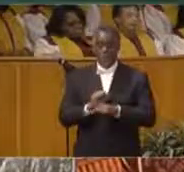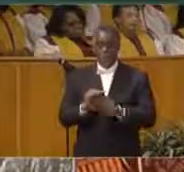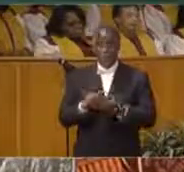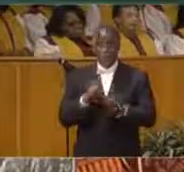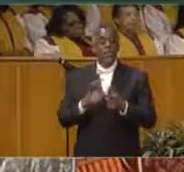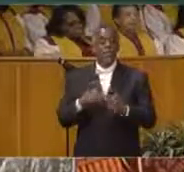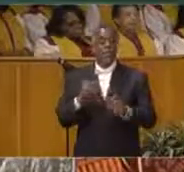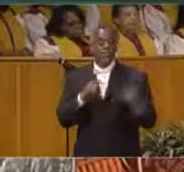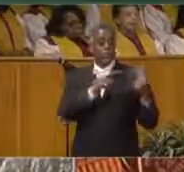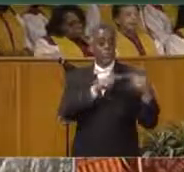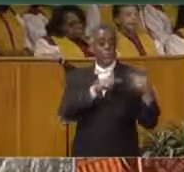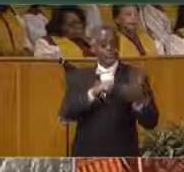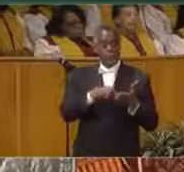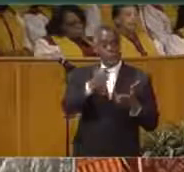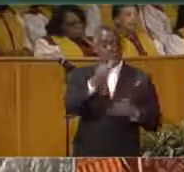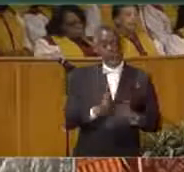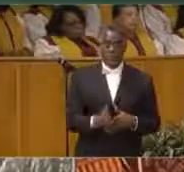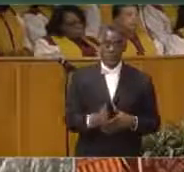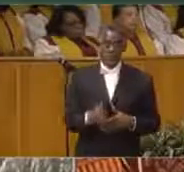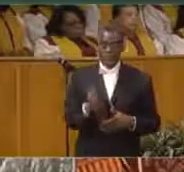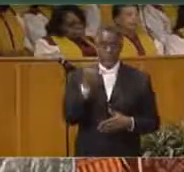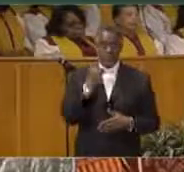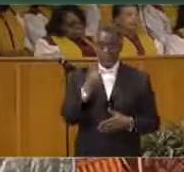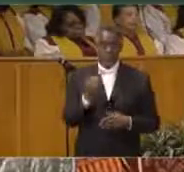Then there's no obligation to tithe.